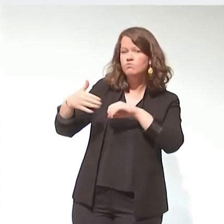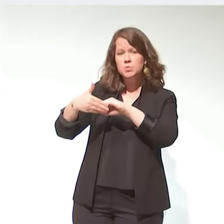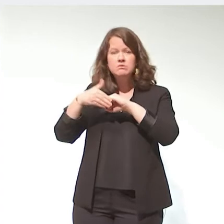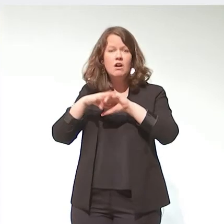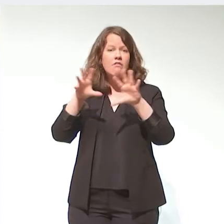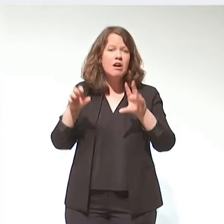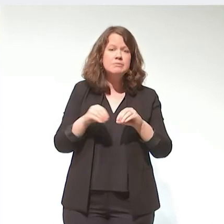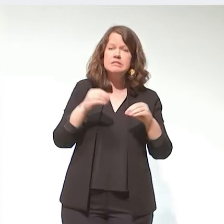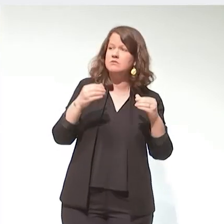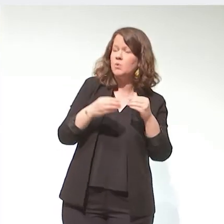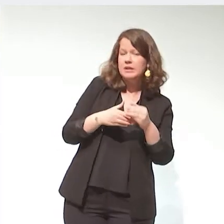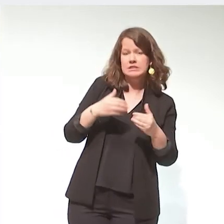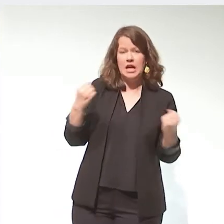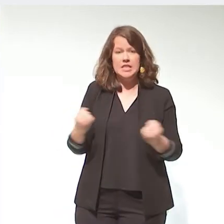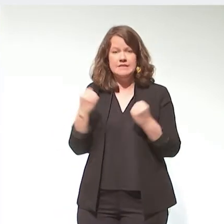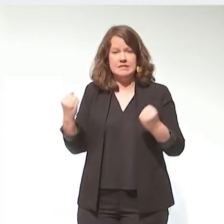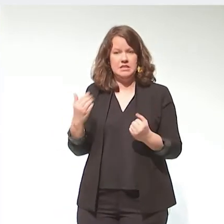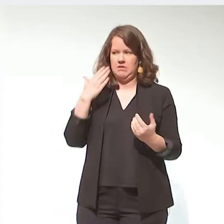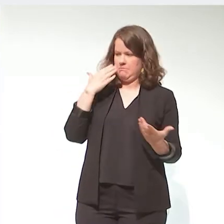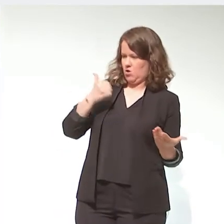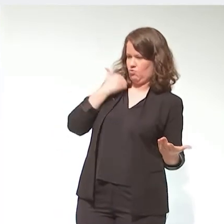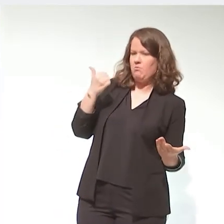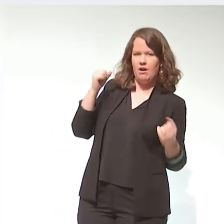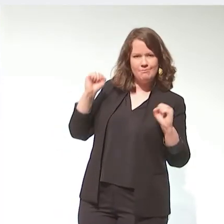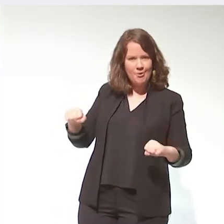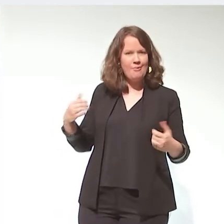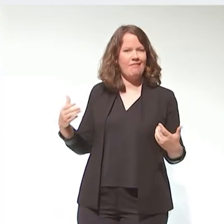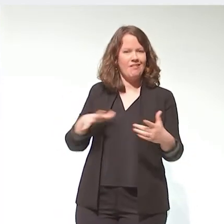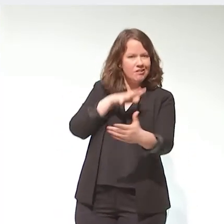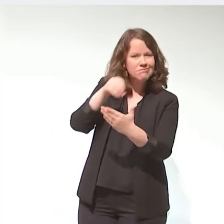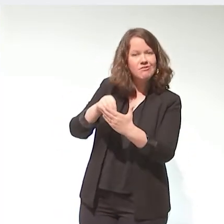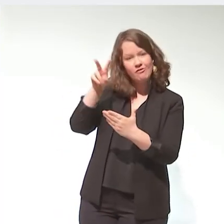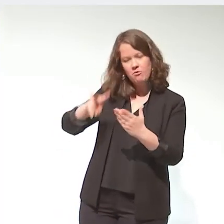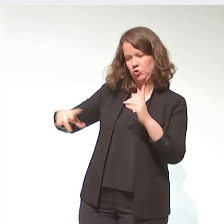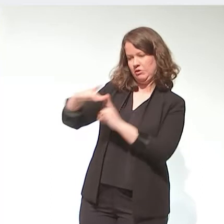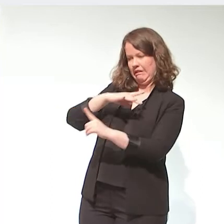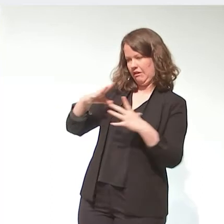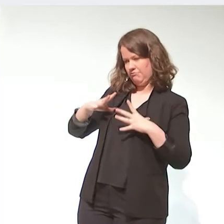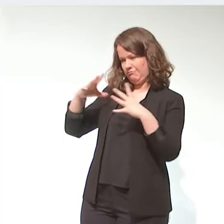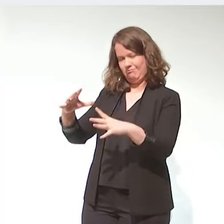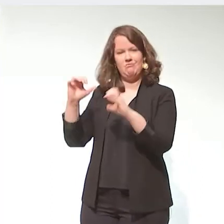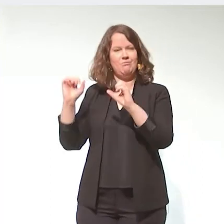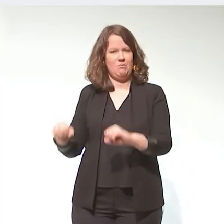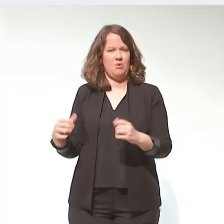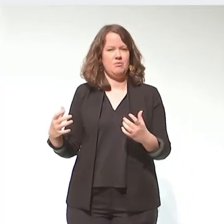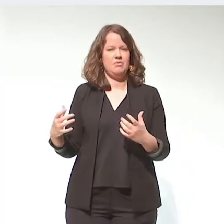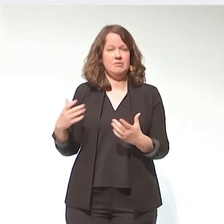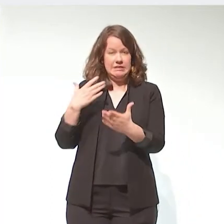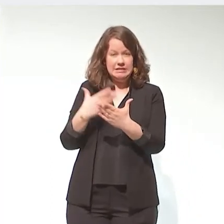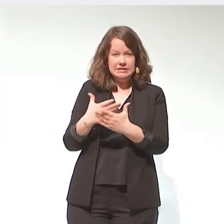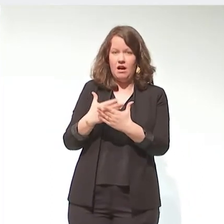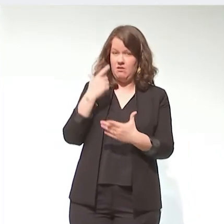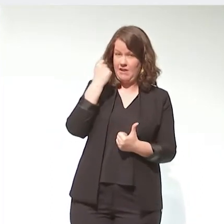Education and social welfare policies are two interlinked factors in achieving independent living. For example,